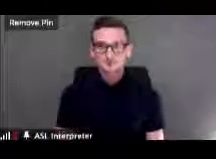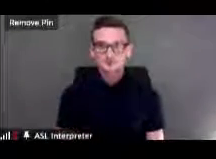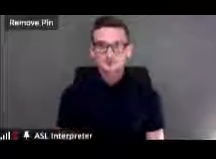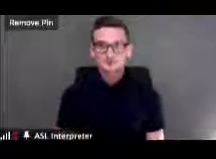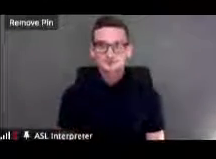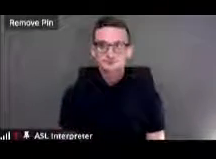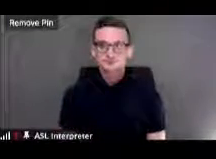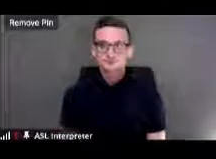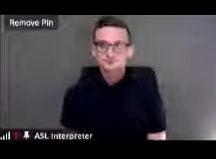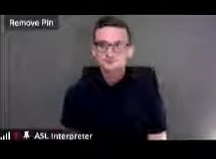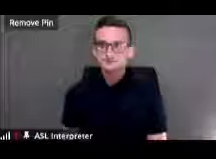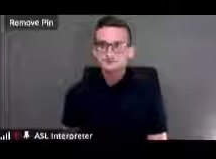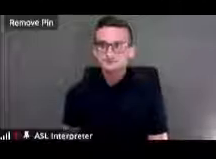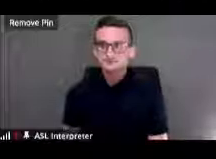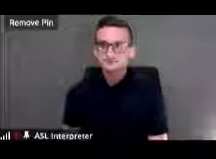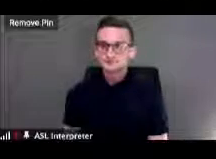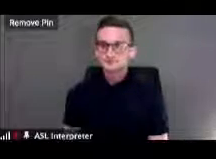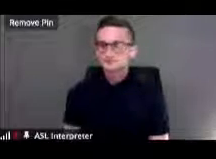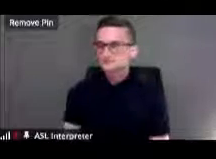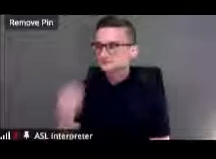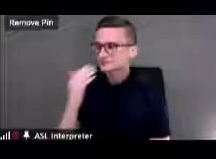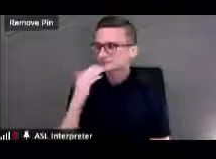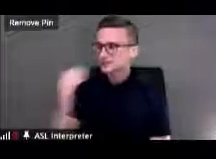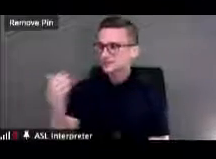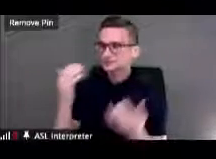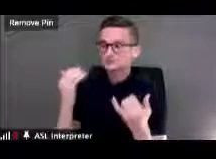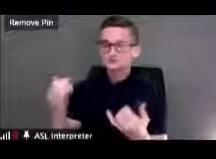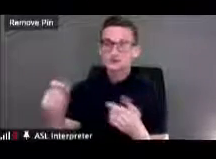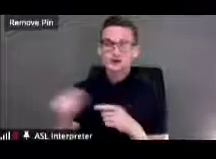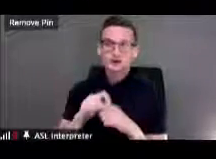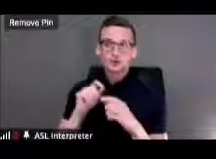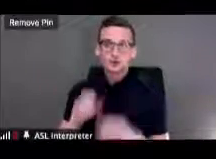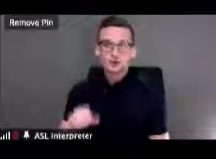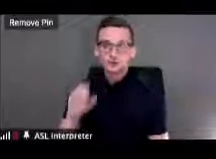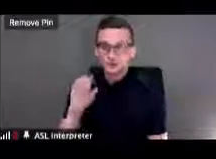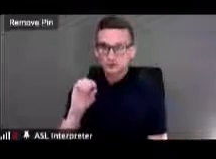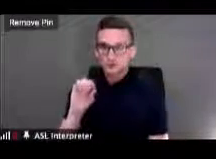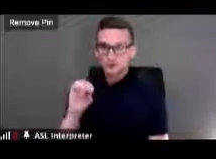Thank you so much. Right now we will have 007.